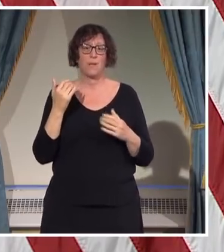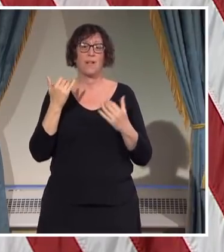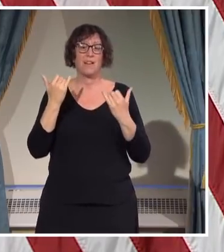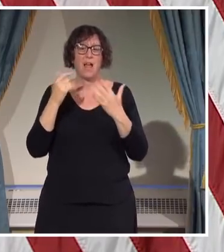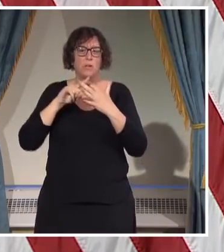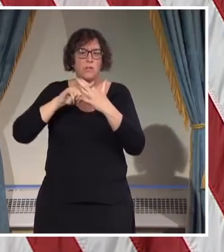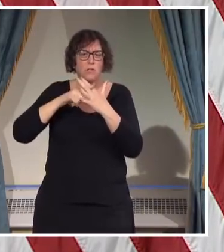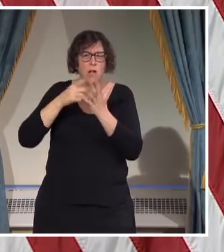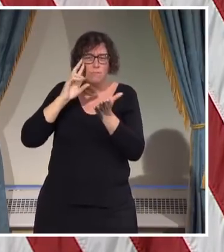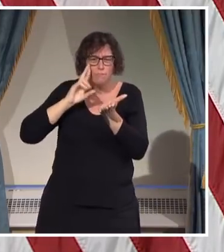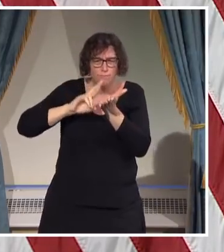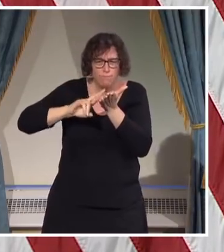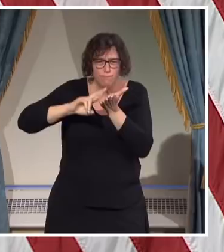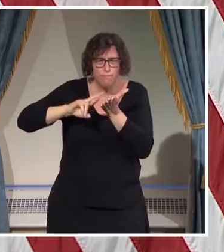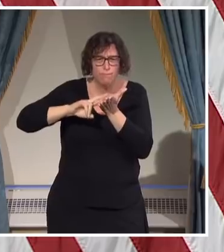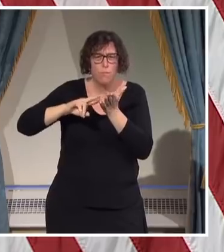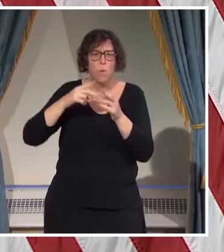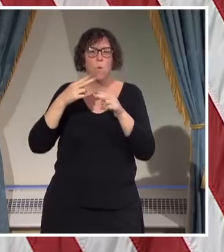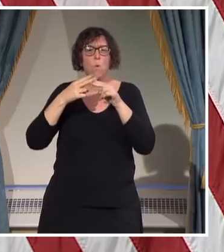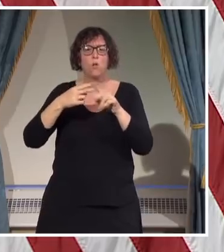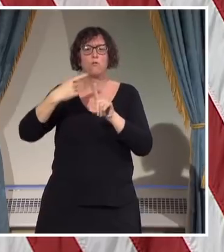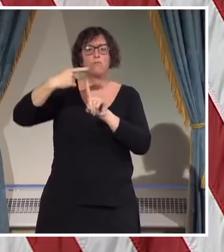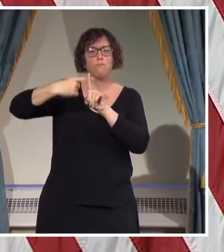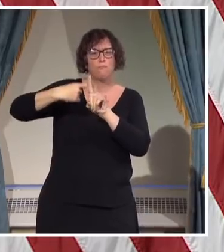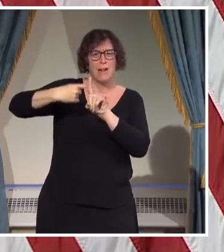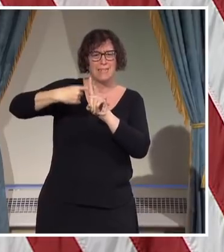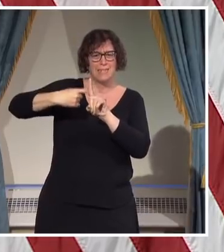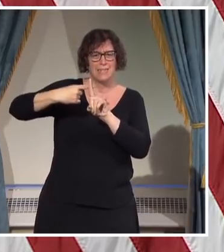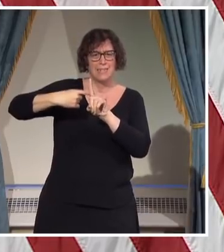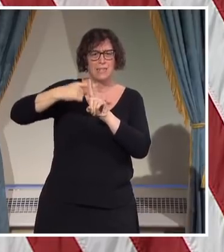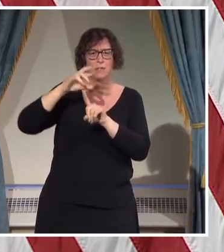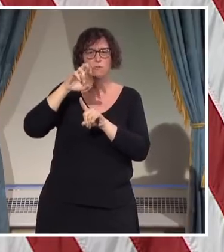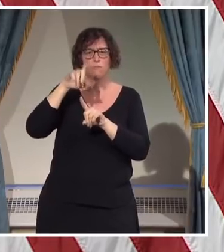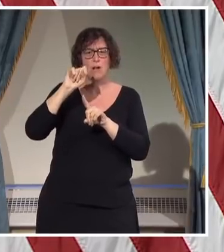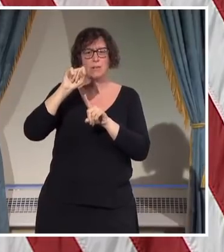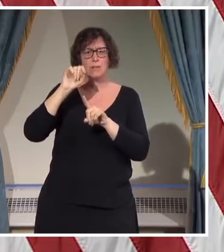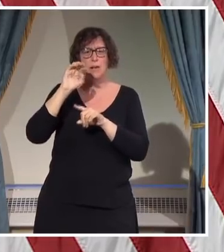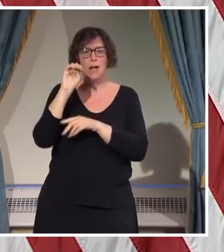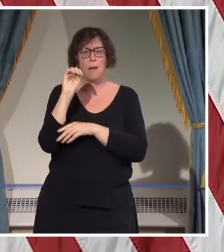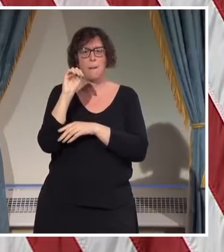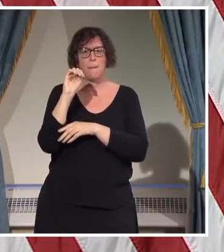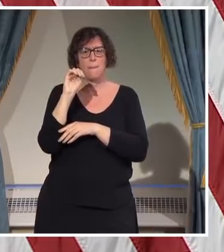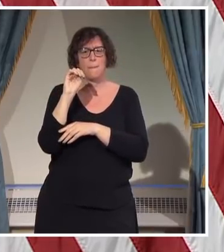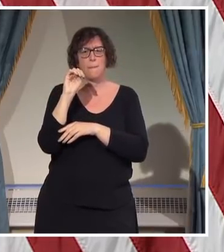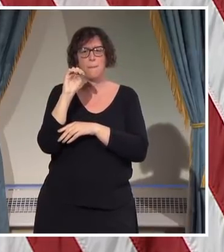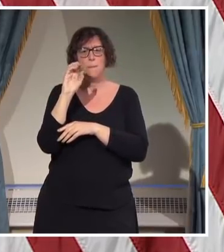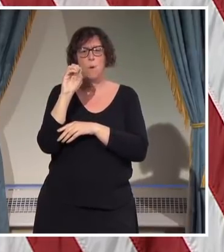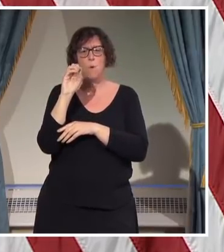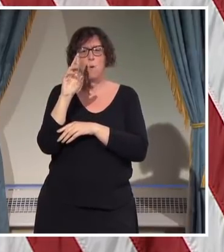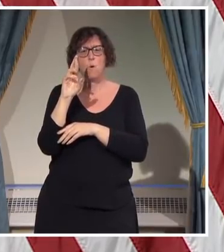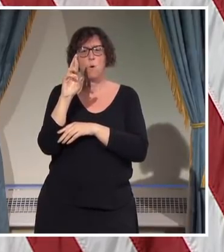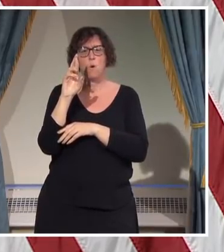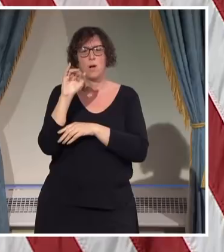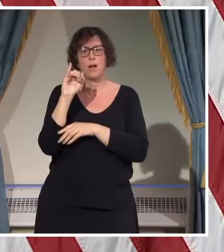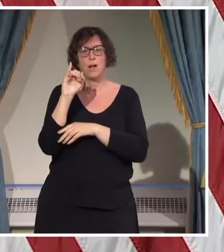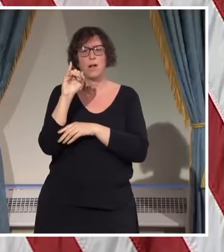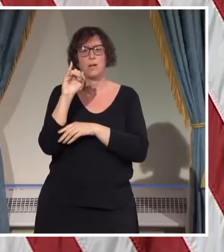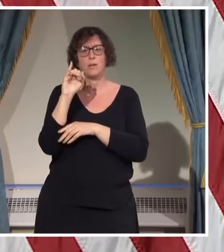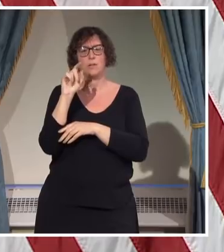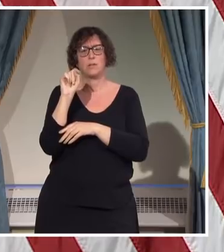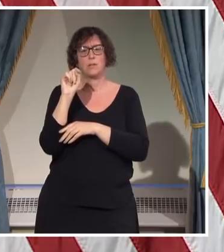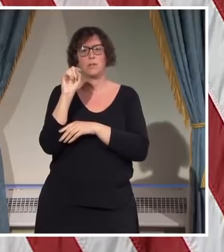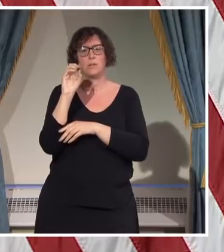is possible. Even though I'm heartened by what I see in the stimulus bill in terms of money back in people's